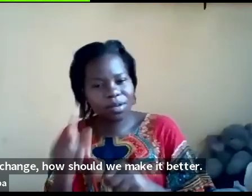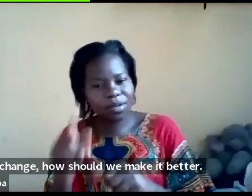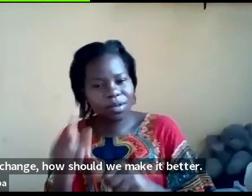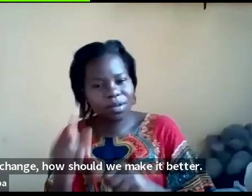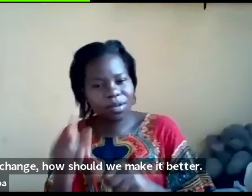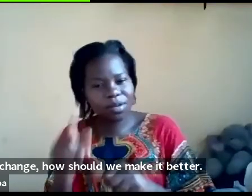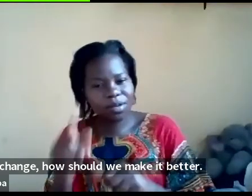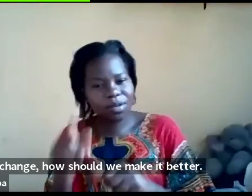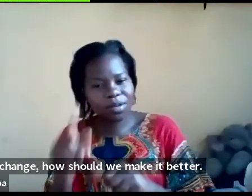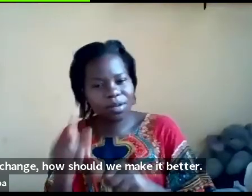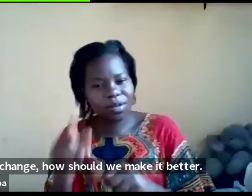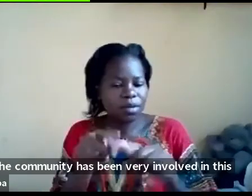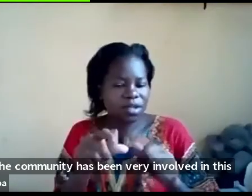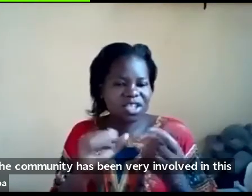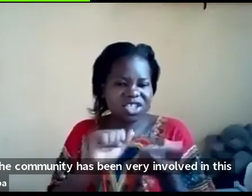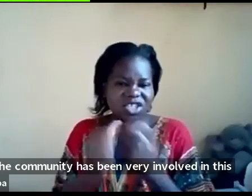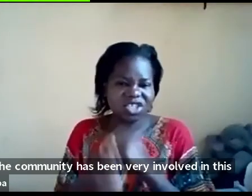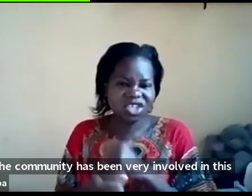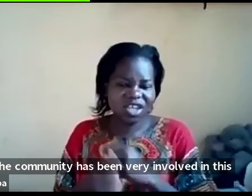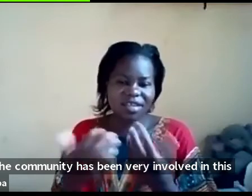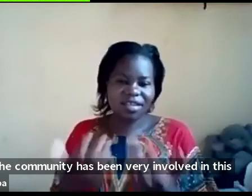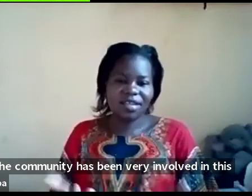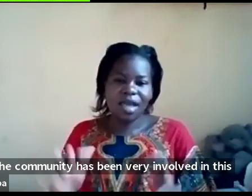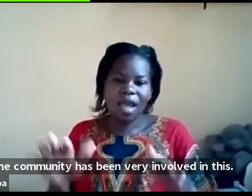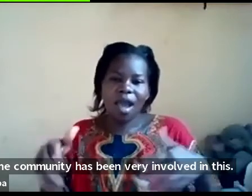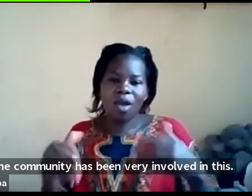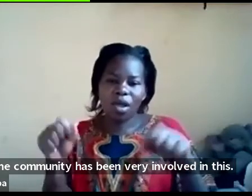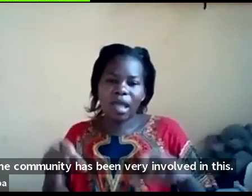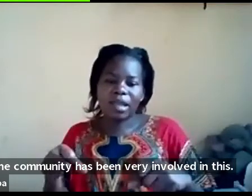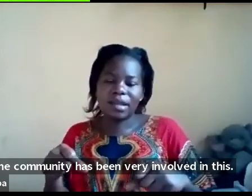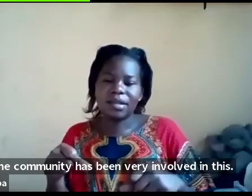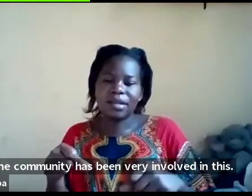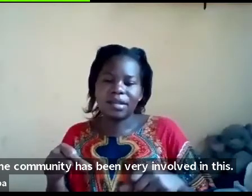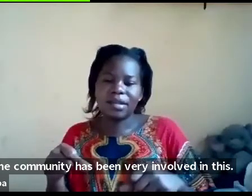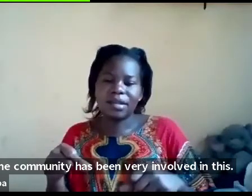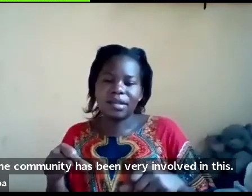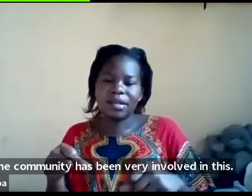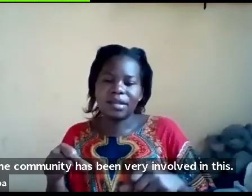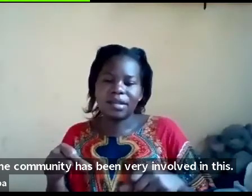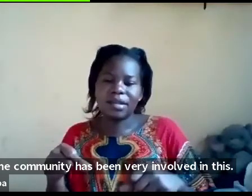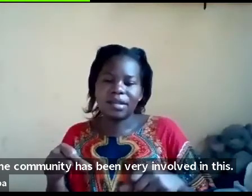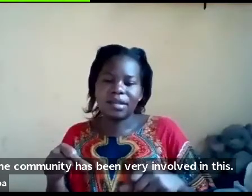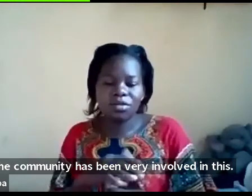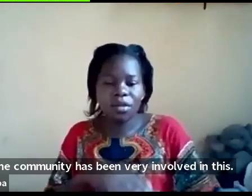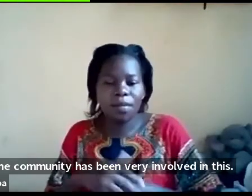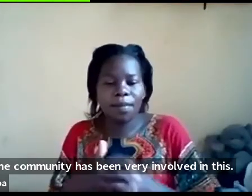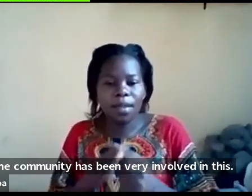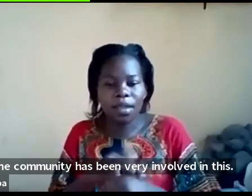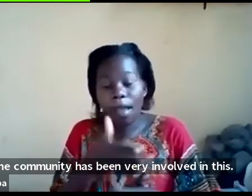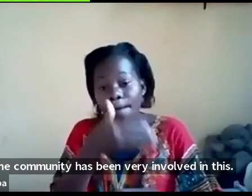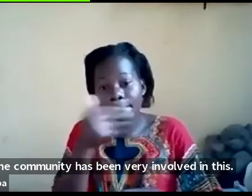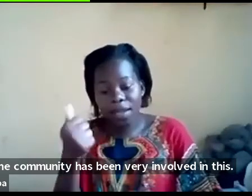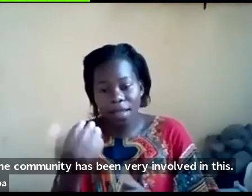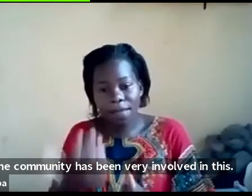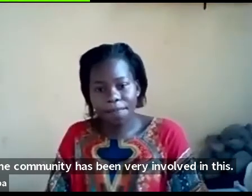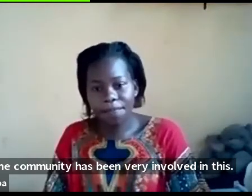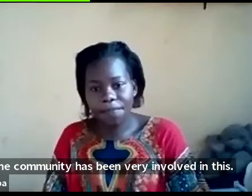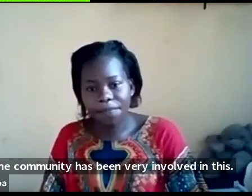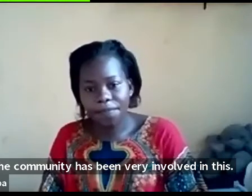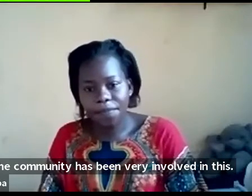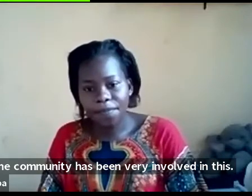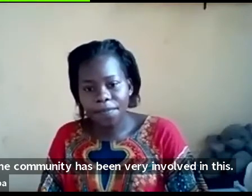this. Making it, Don was talking about the mineral sector, and I think it was a response to someone